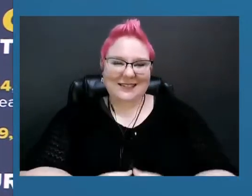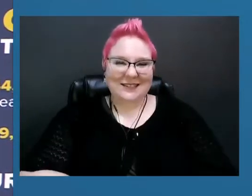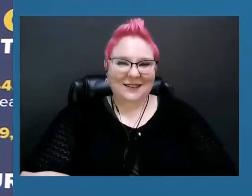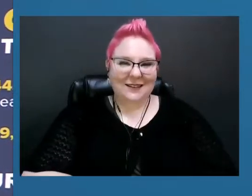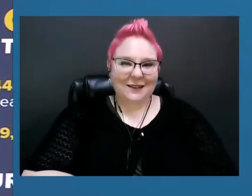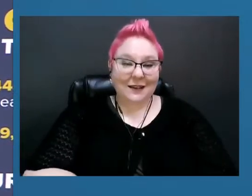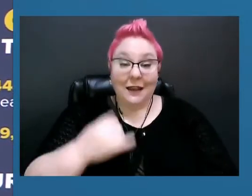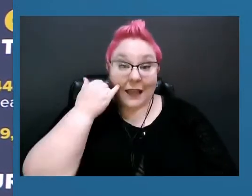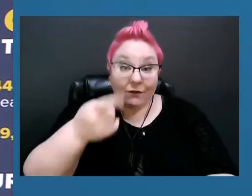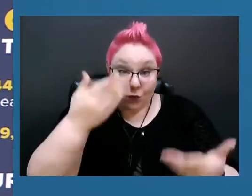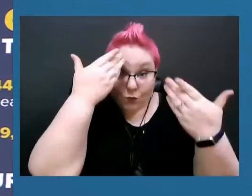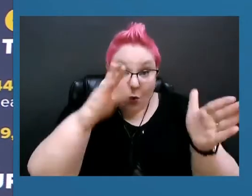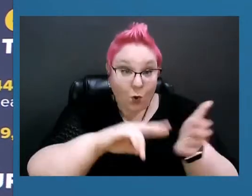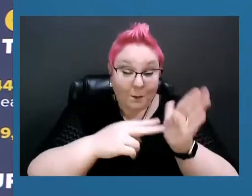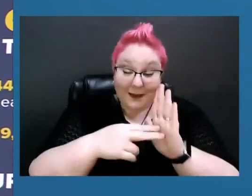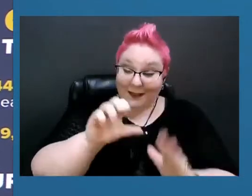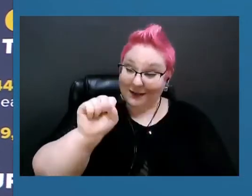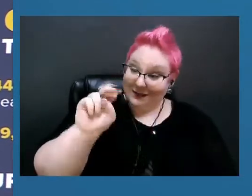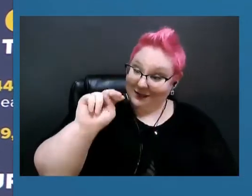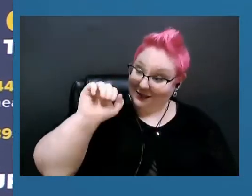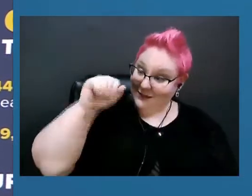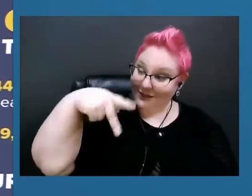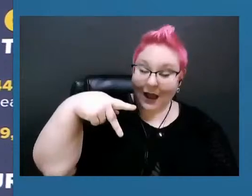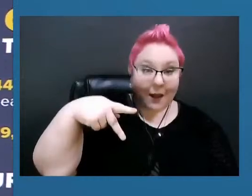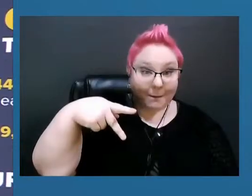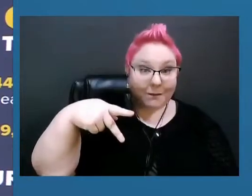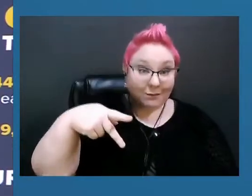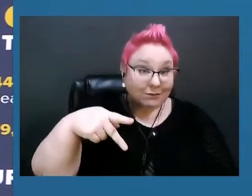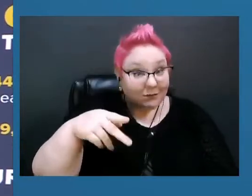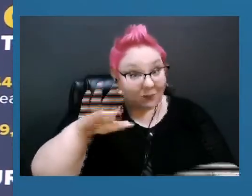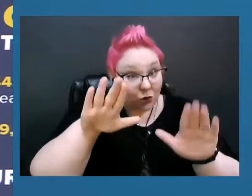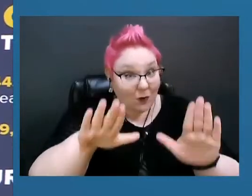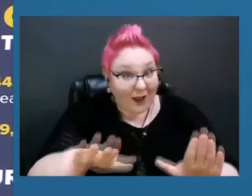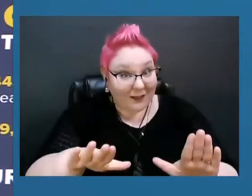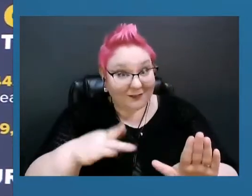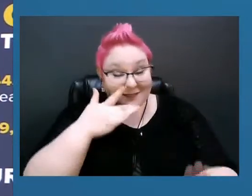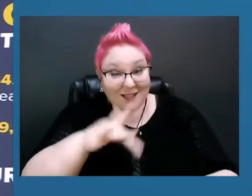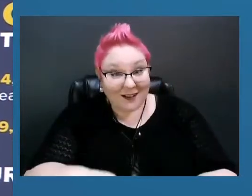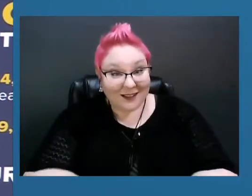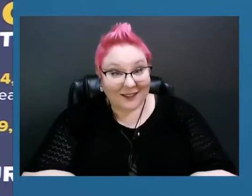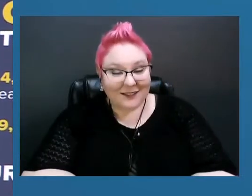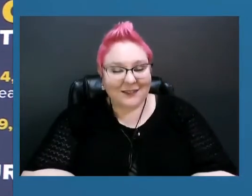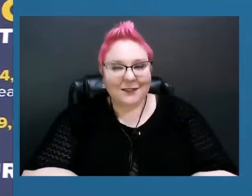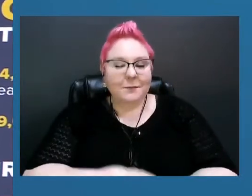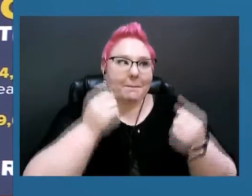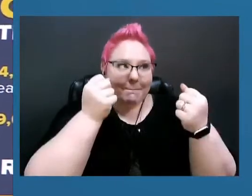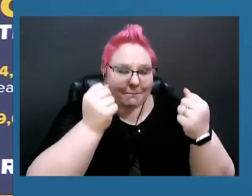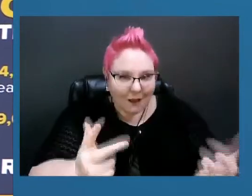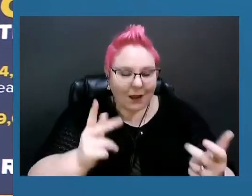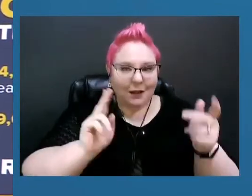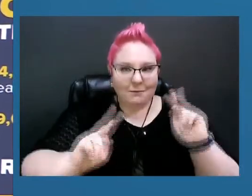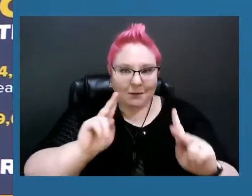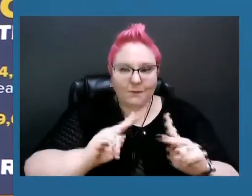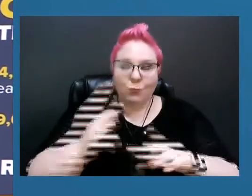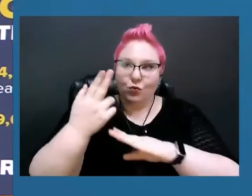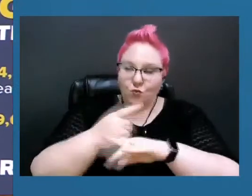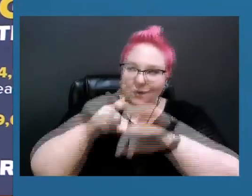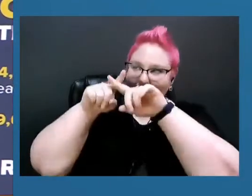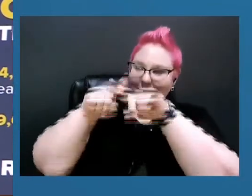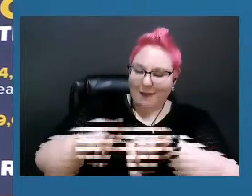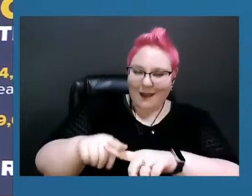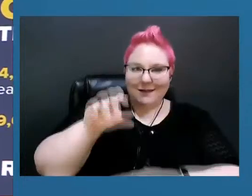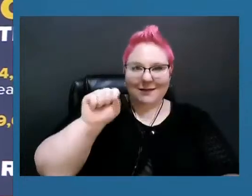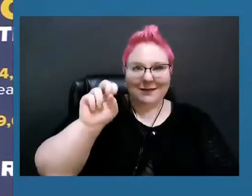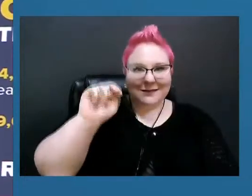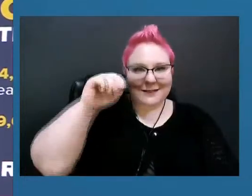SNAP stands for, that's great. But a lot of your neighbors rely on SNAP benefits, a federal program that helps people to be